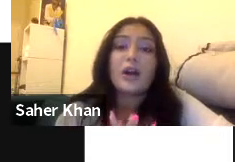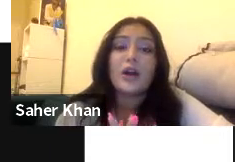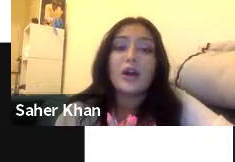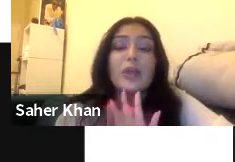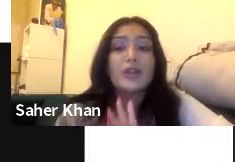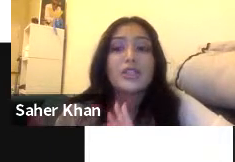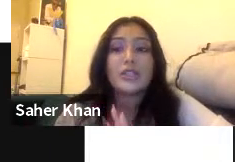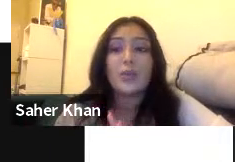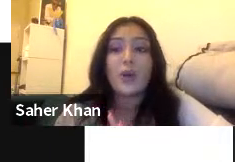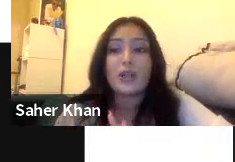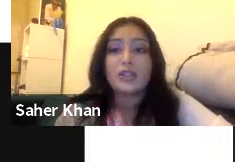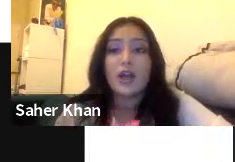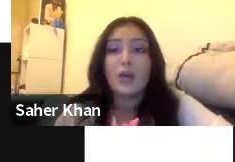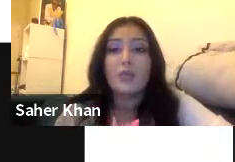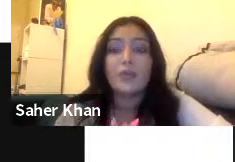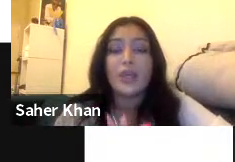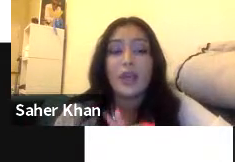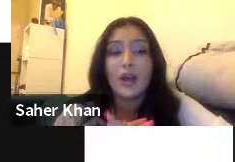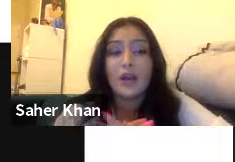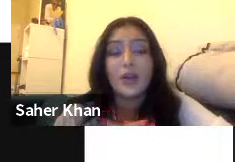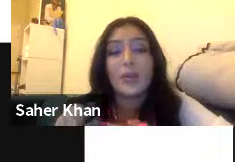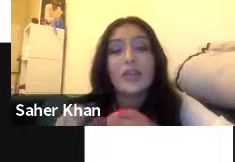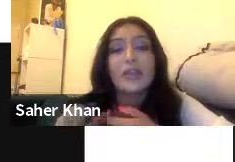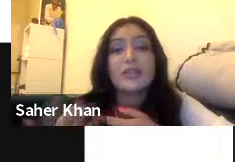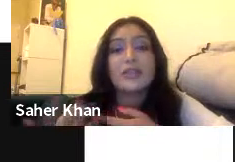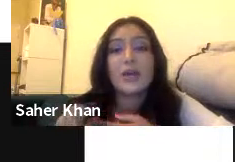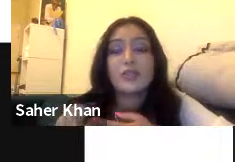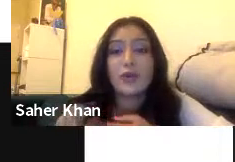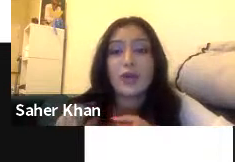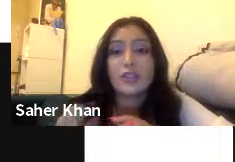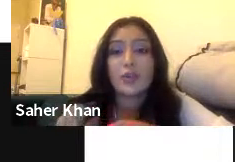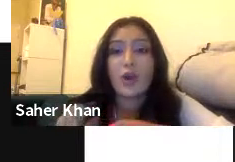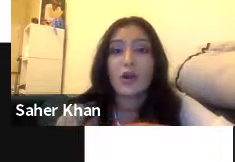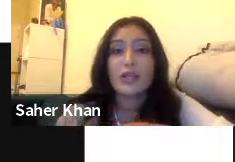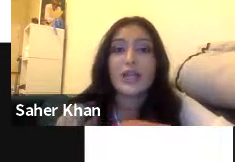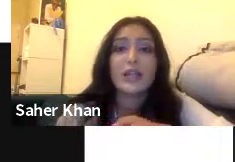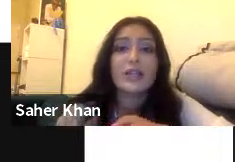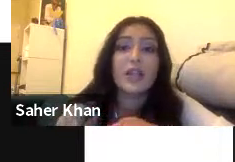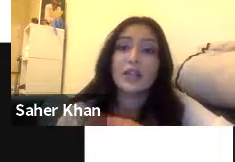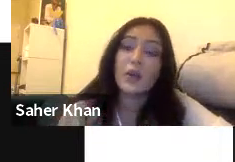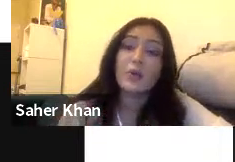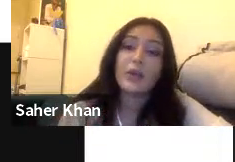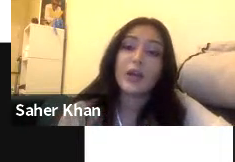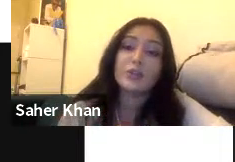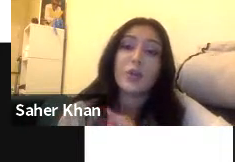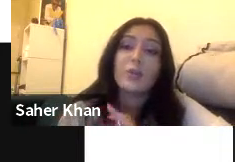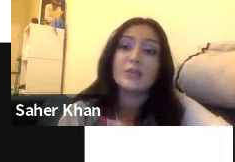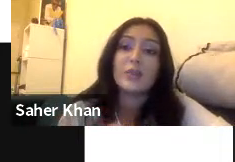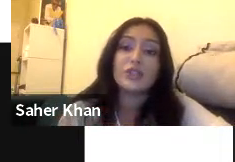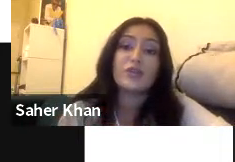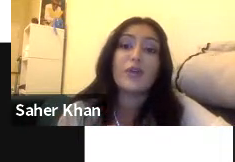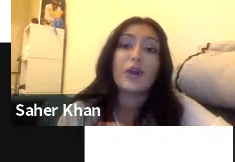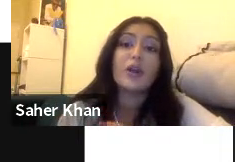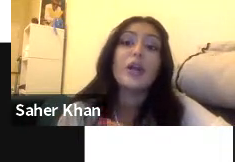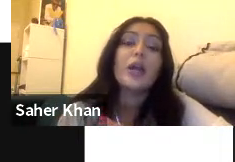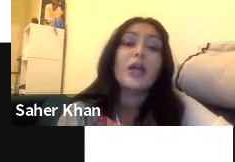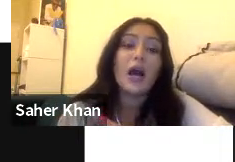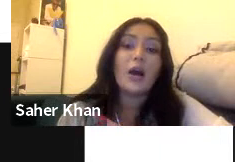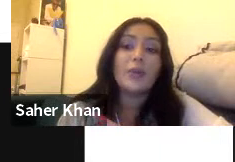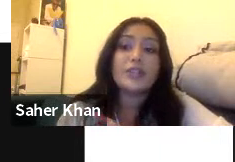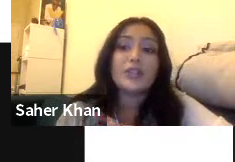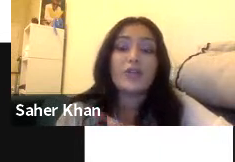people that, like Christina Parks, they're making an attempt to regress the progress that like the public health department has made so